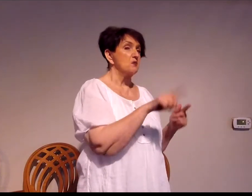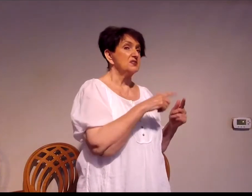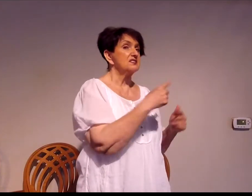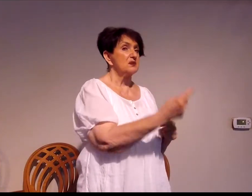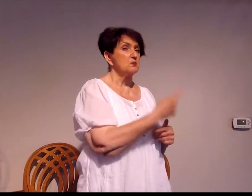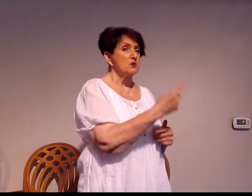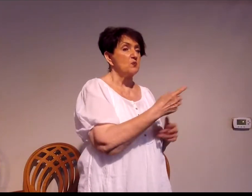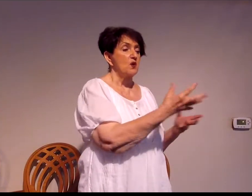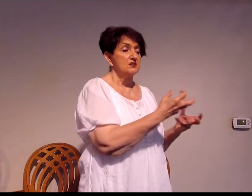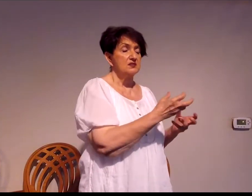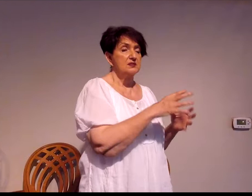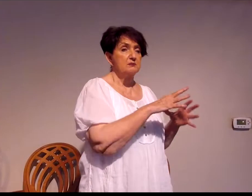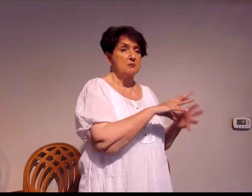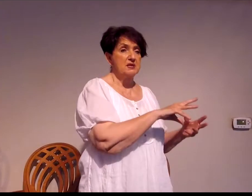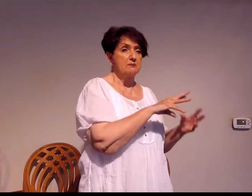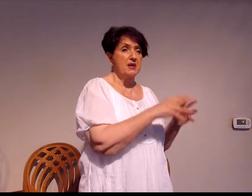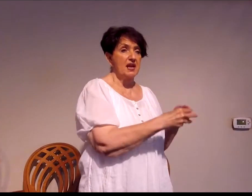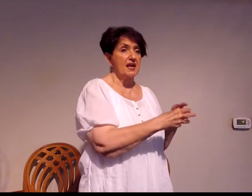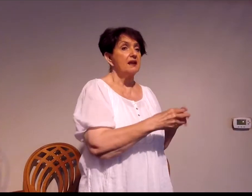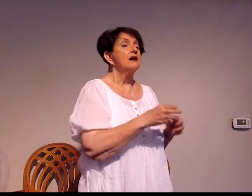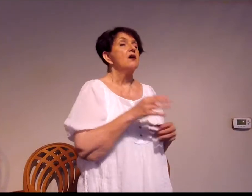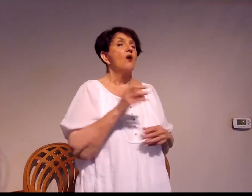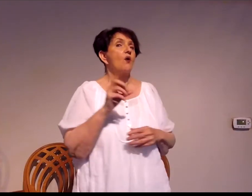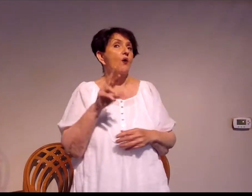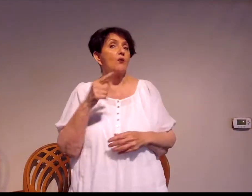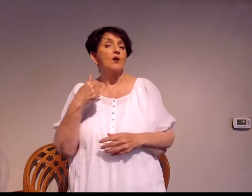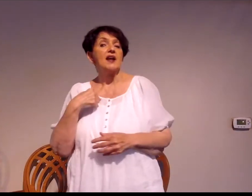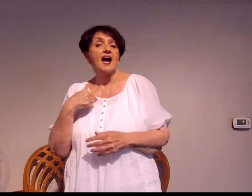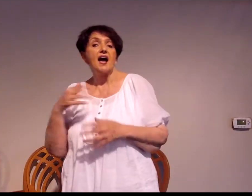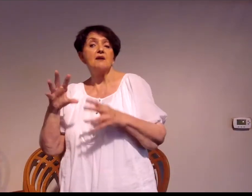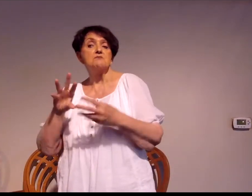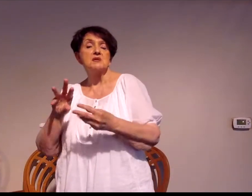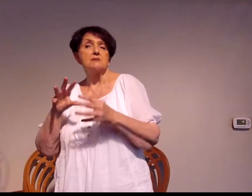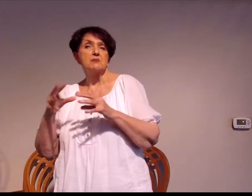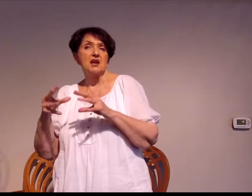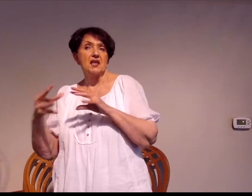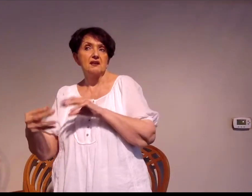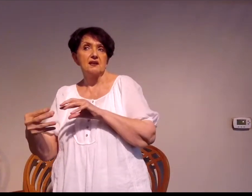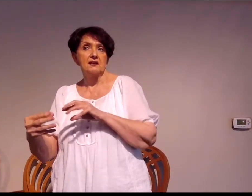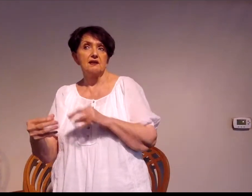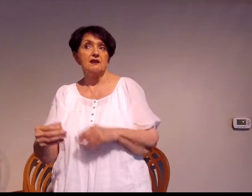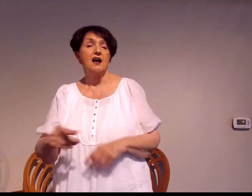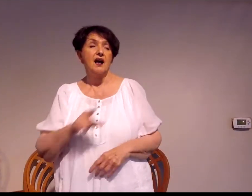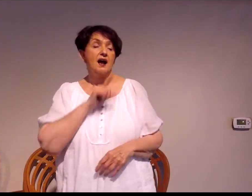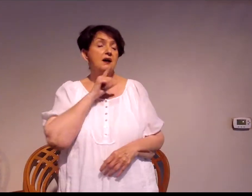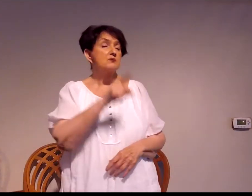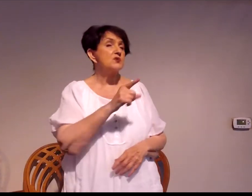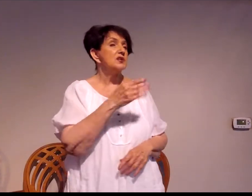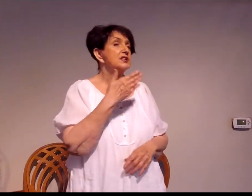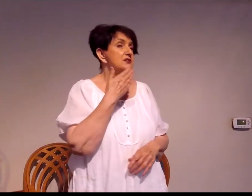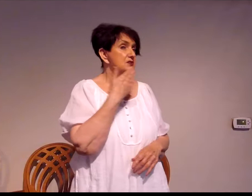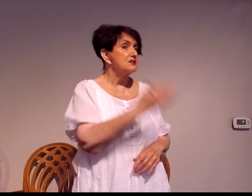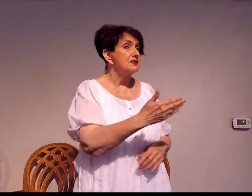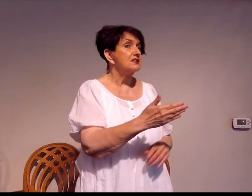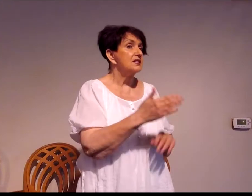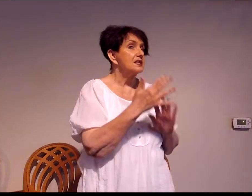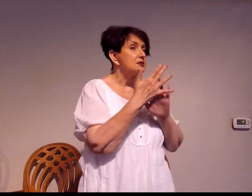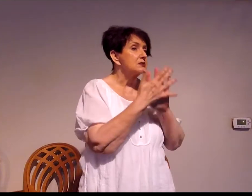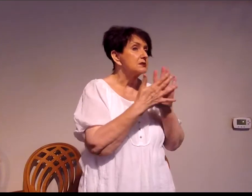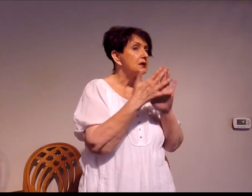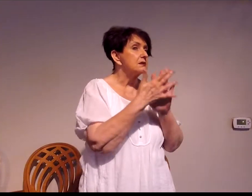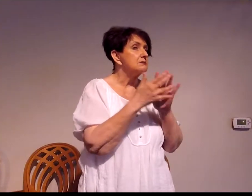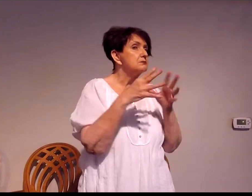when I'm attempting to manipulate. But I've gotten really good sometimes at the subtle manipulation.